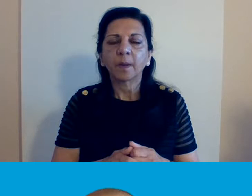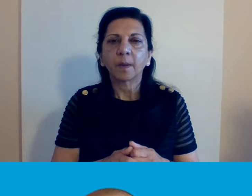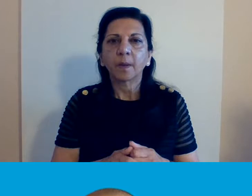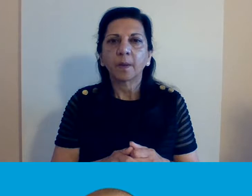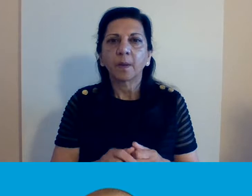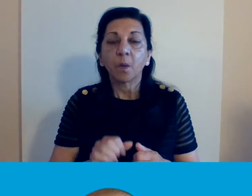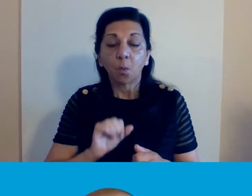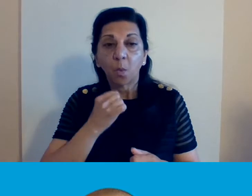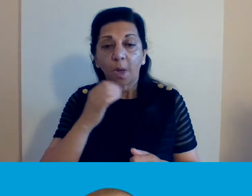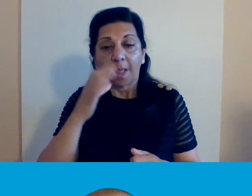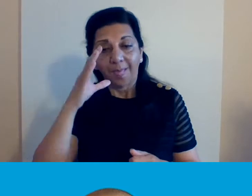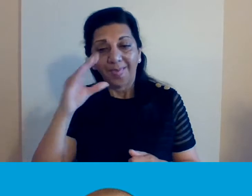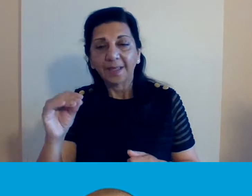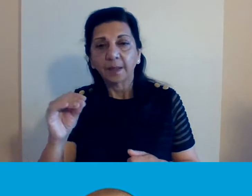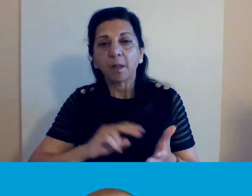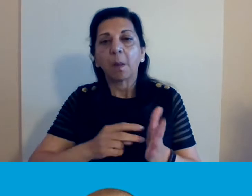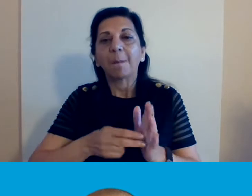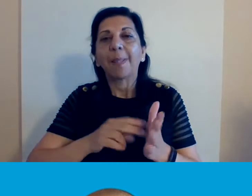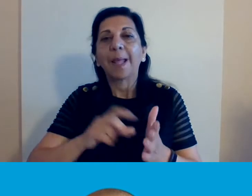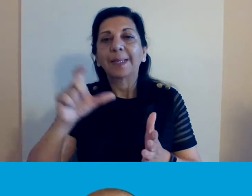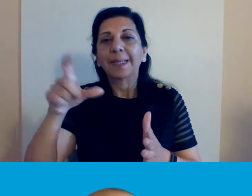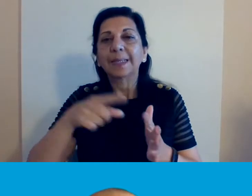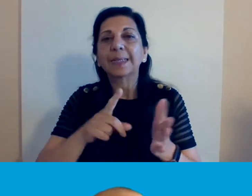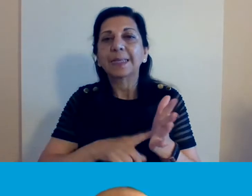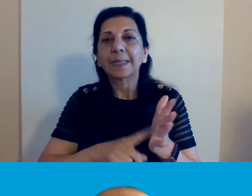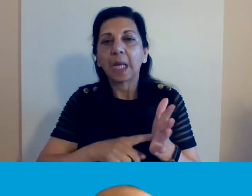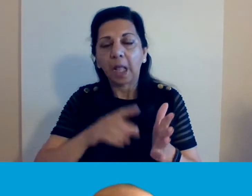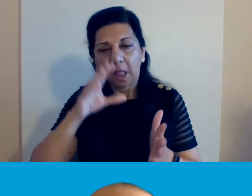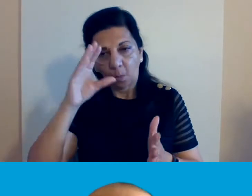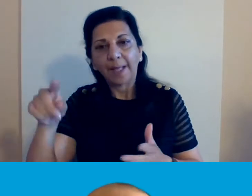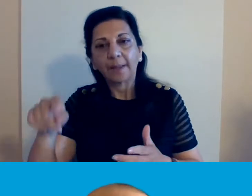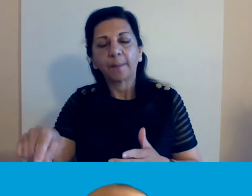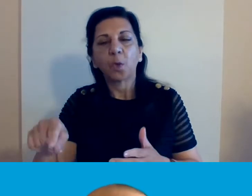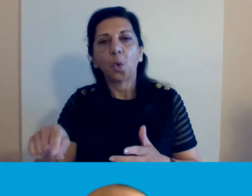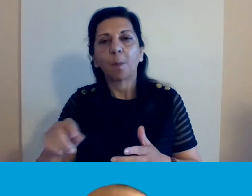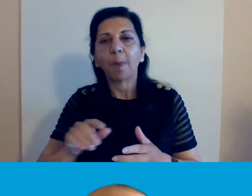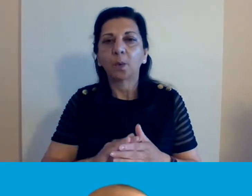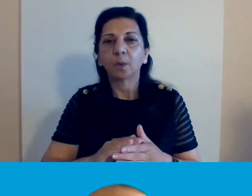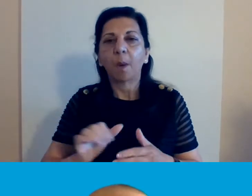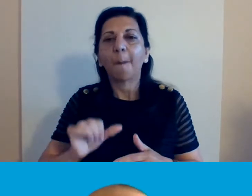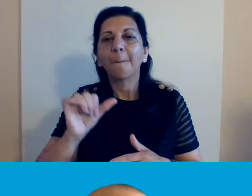the issue of post-COVID rehab clinics. Thank you.